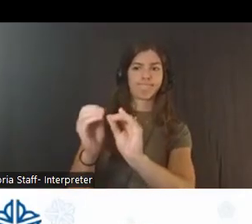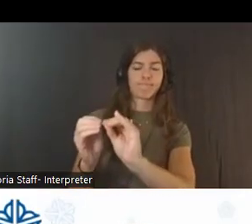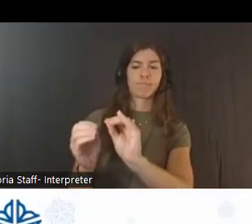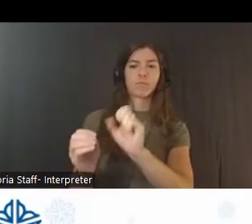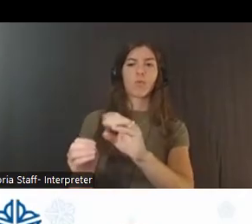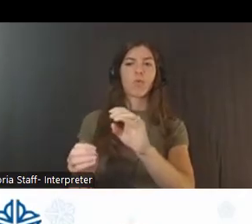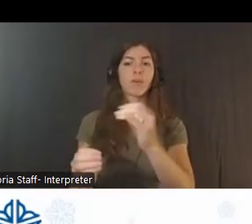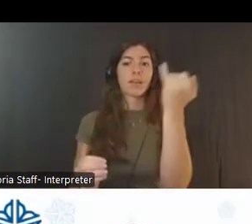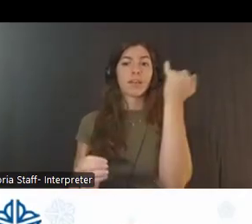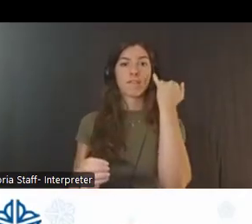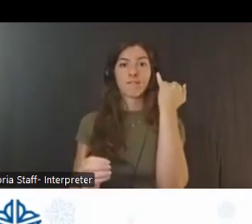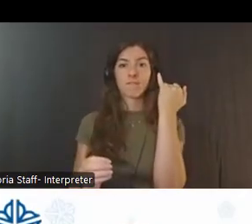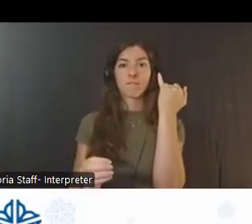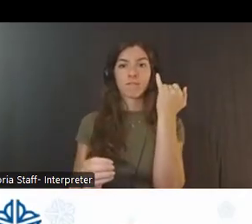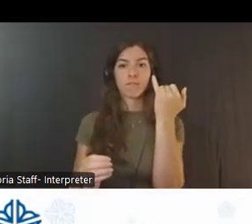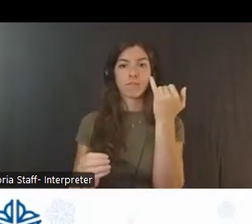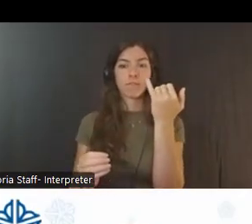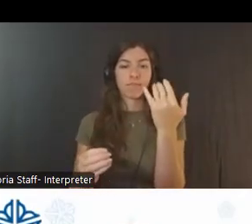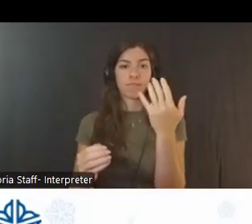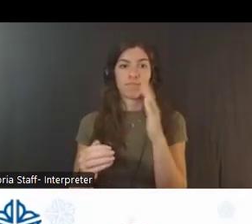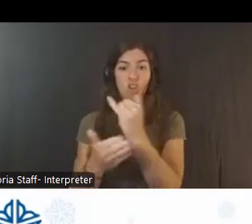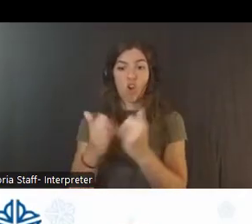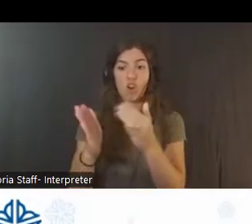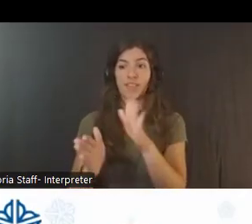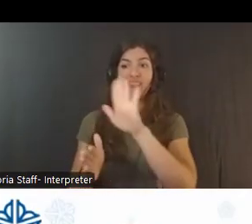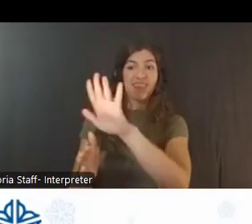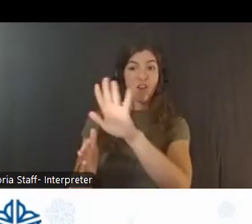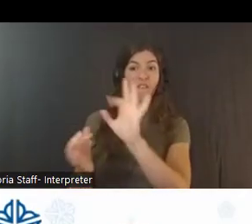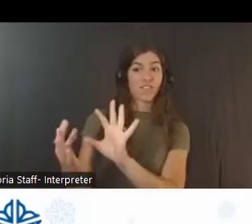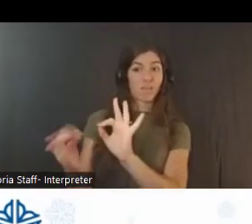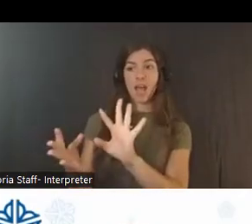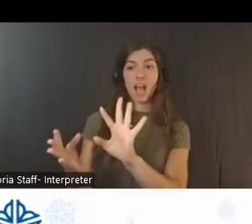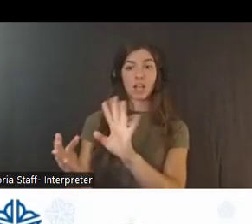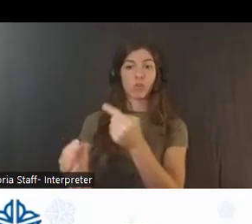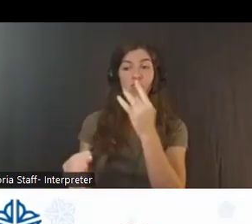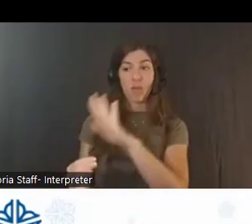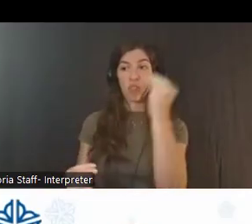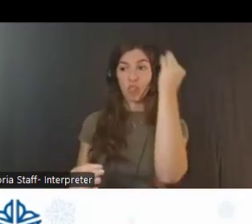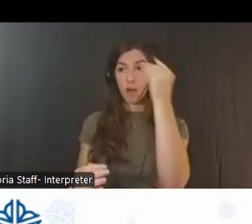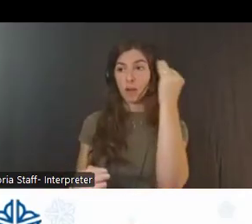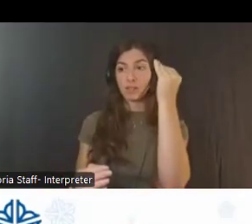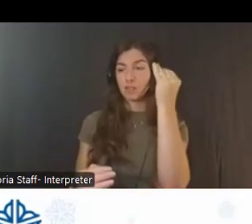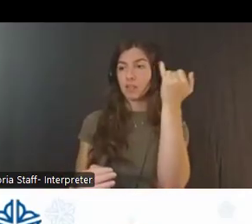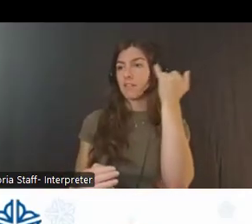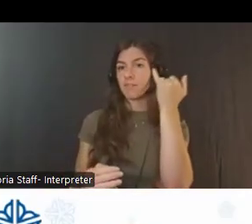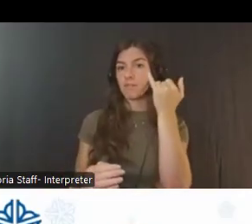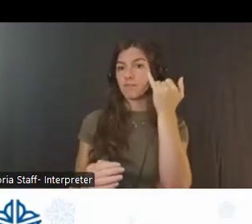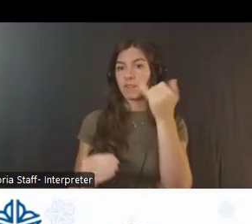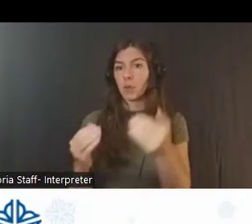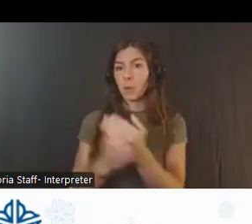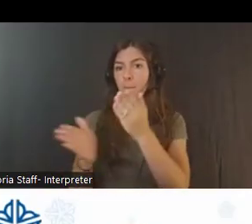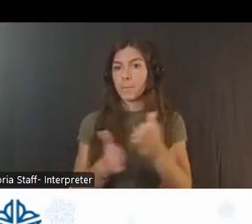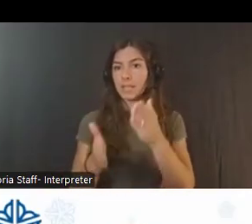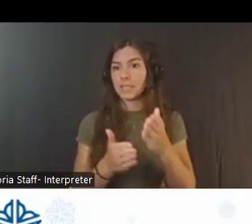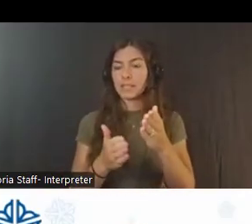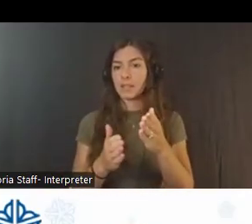the artists, even having the artist input, maybe when some new thing is created on sort of maintenance, that might be helpful to